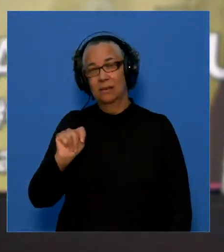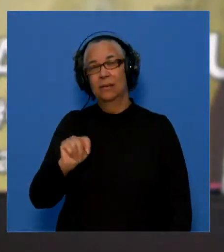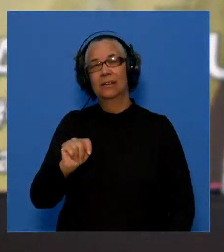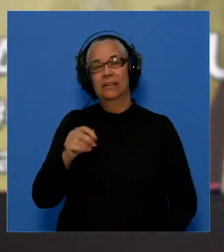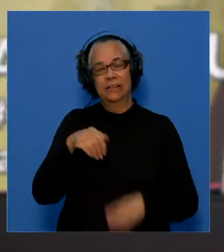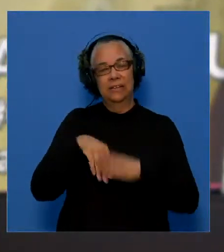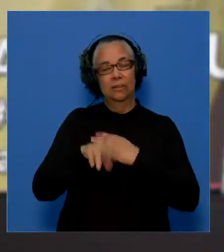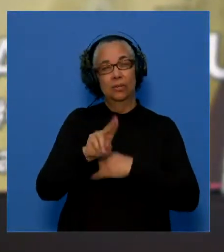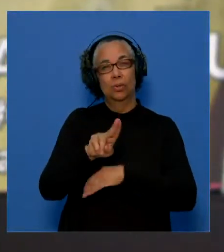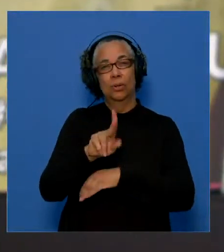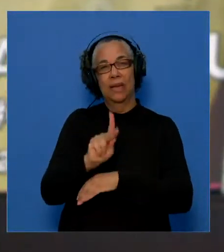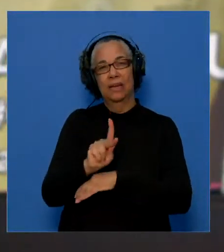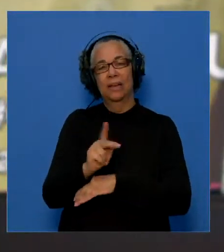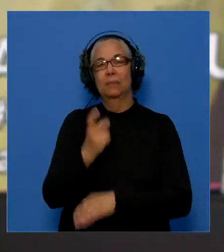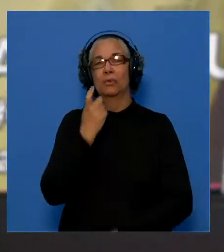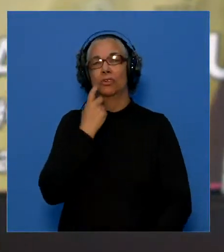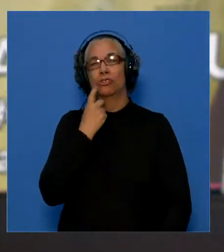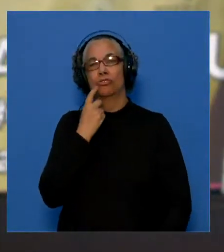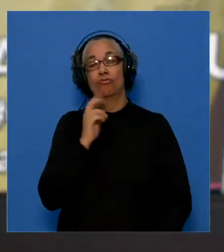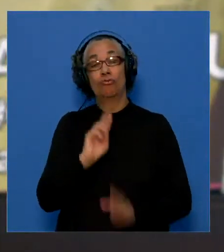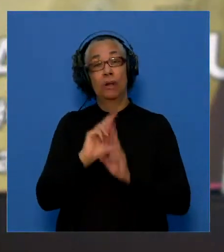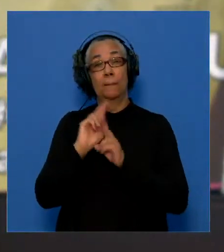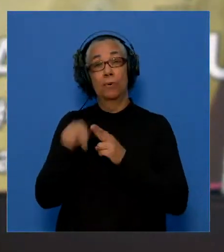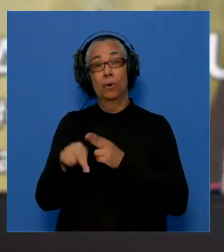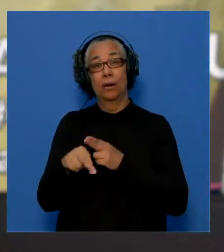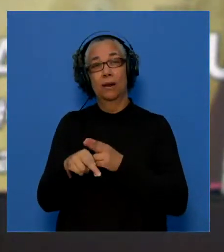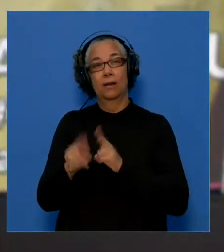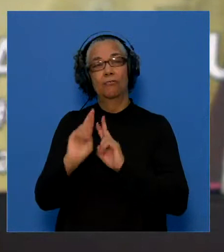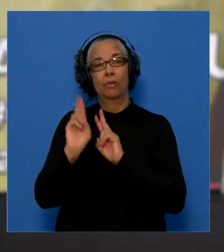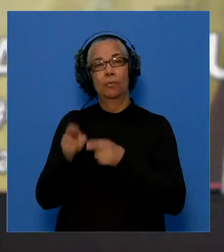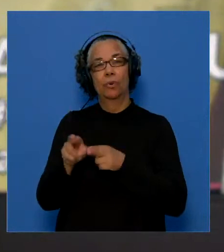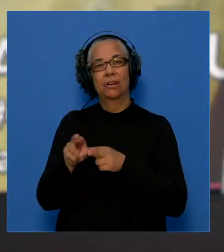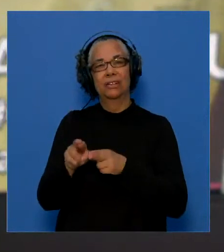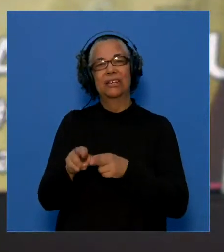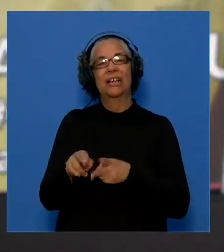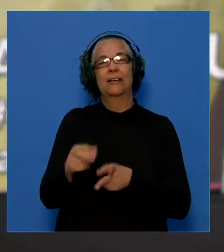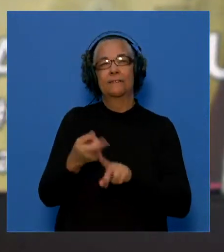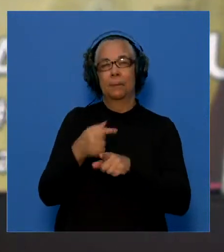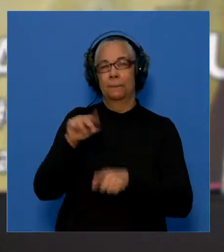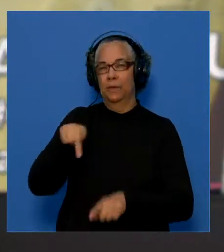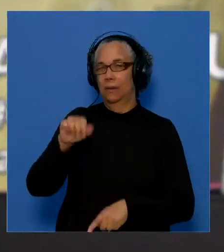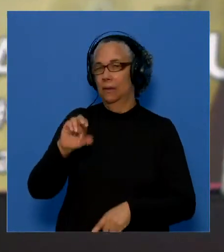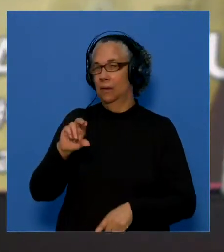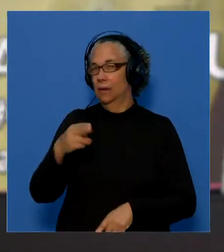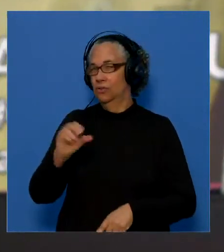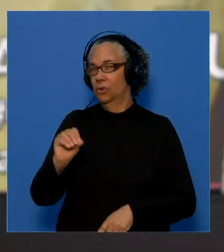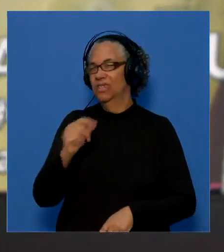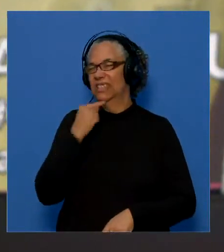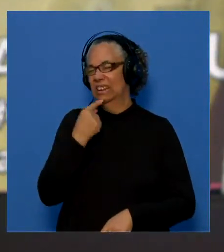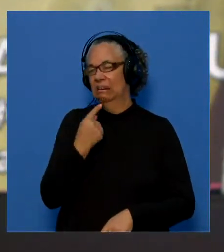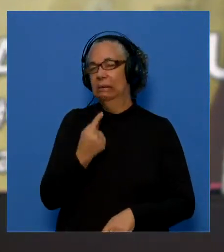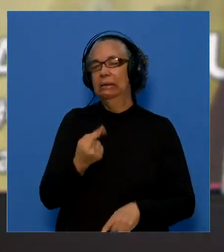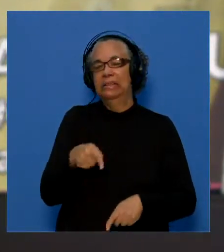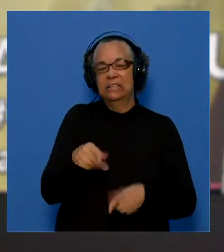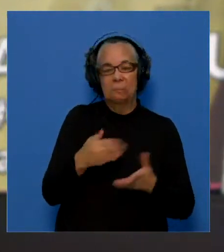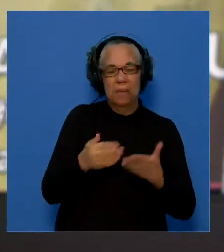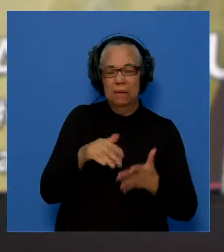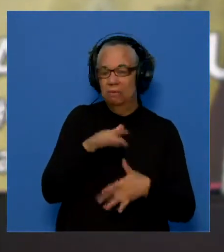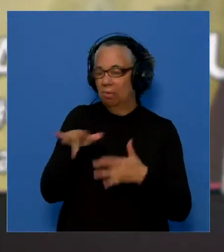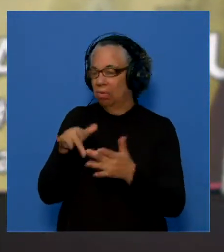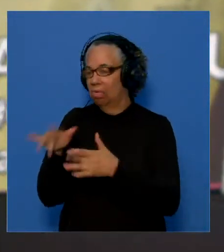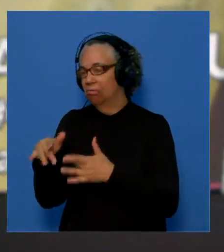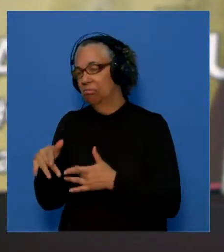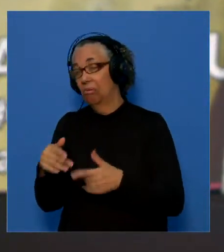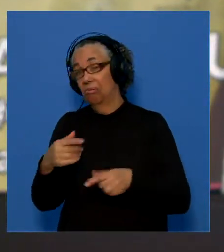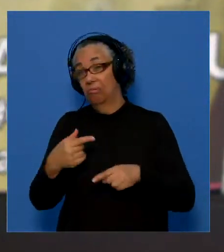latest report from PAHU states that it is likely this virus is already circulating elsewhere. Further studies are needed to determine if